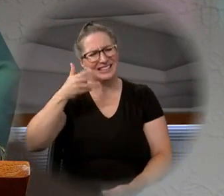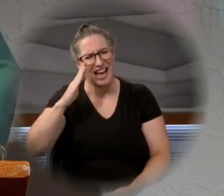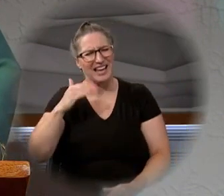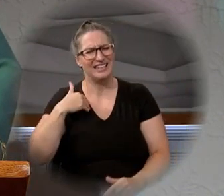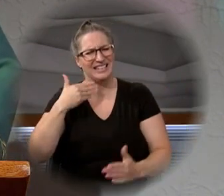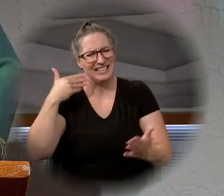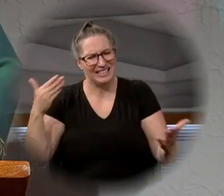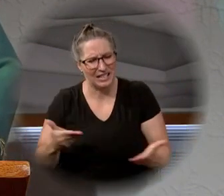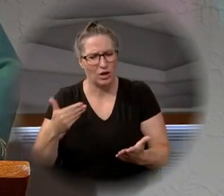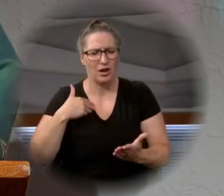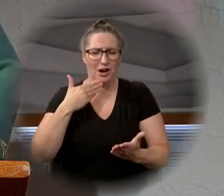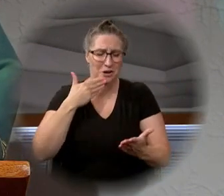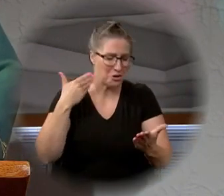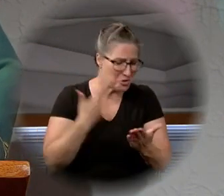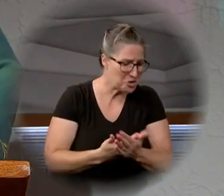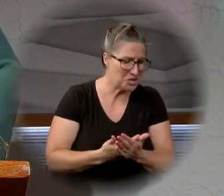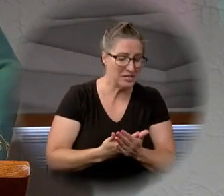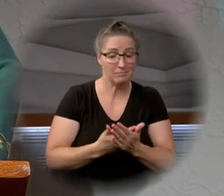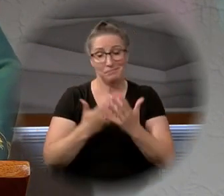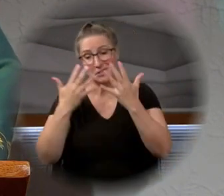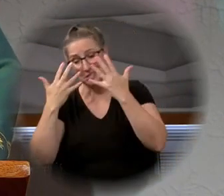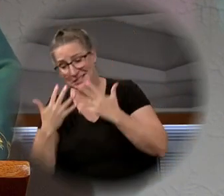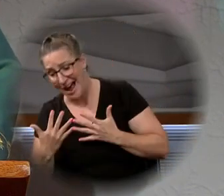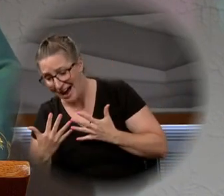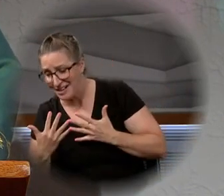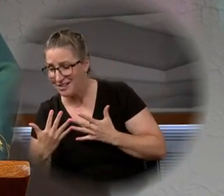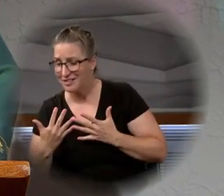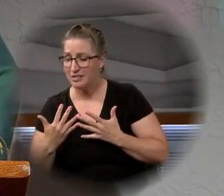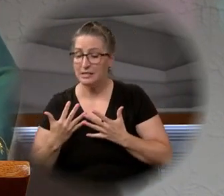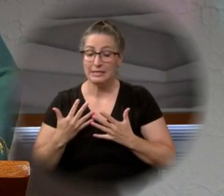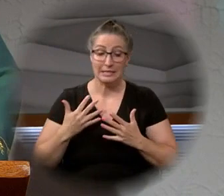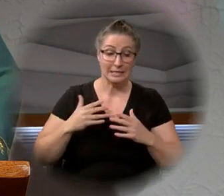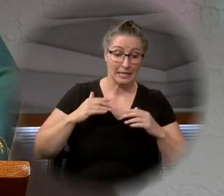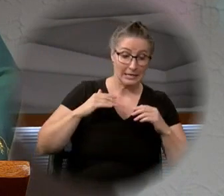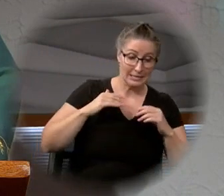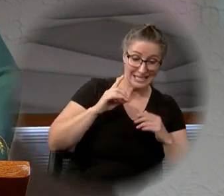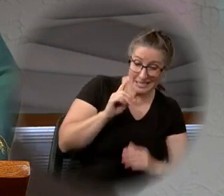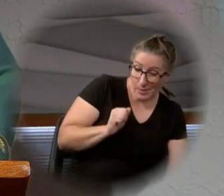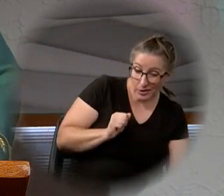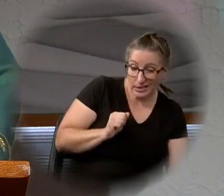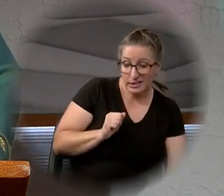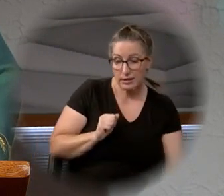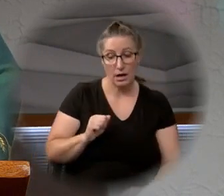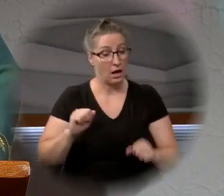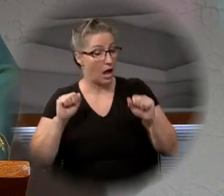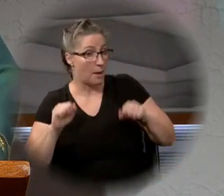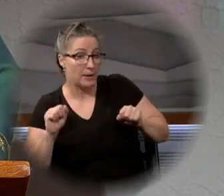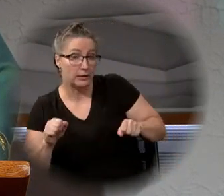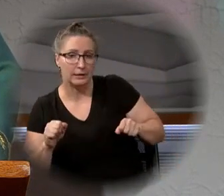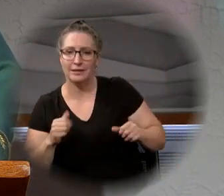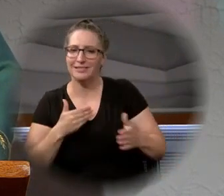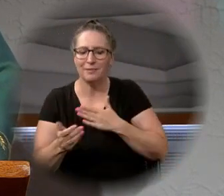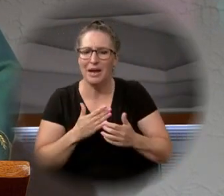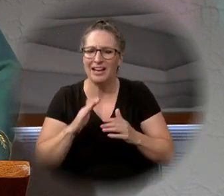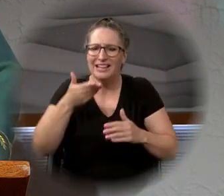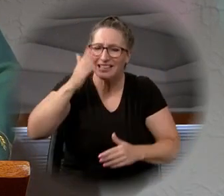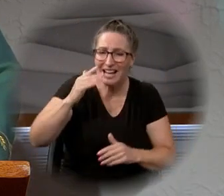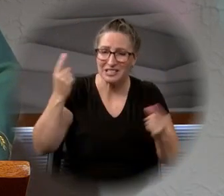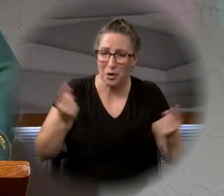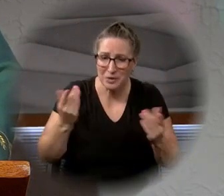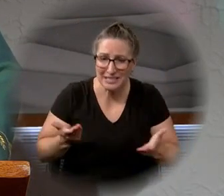goodness, in our sadness, in our disabilities, in our abilities, in